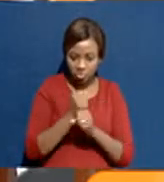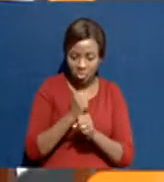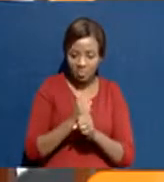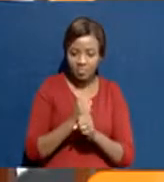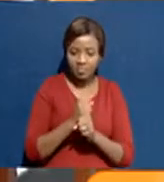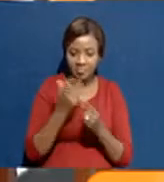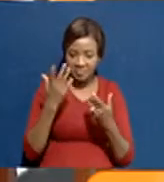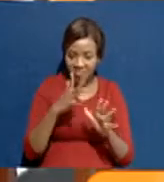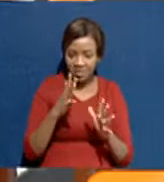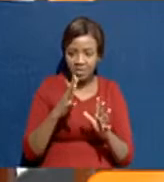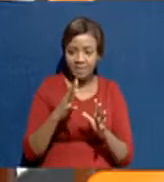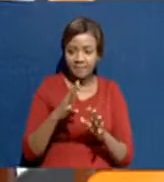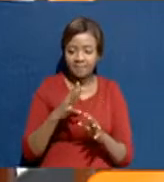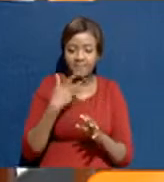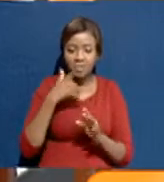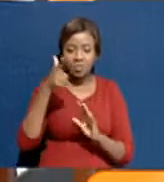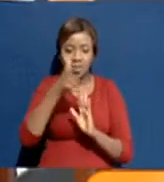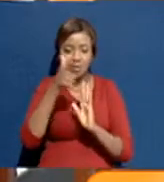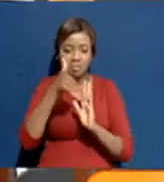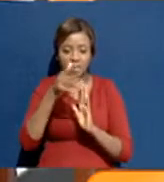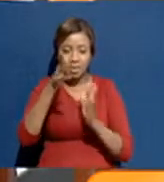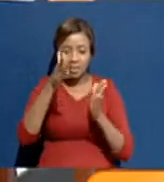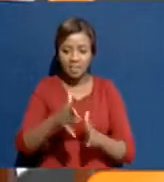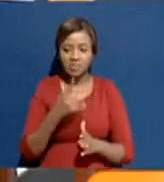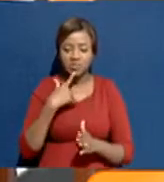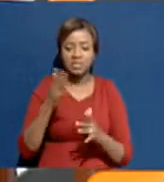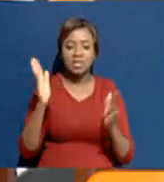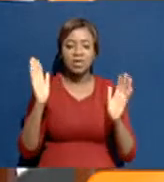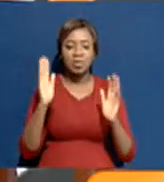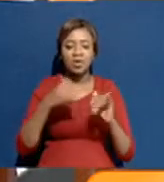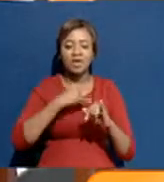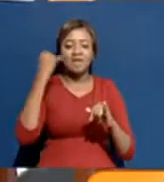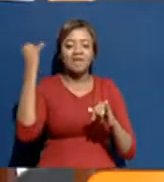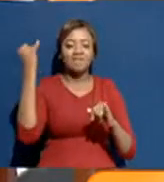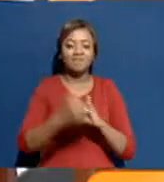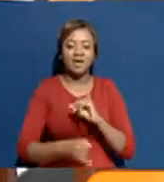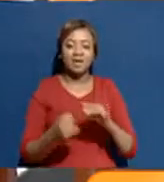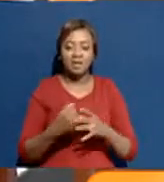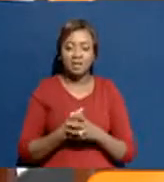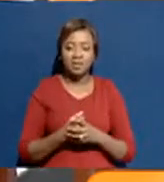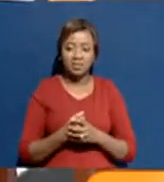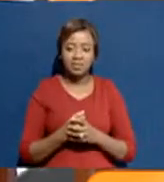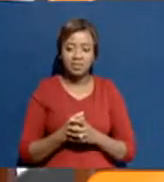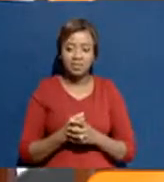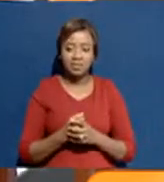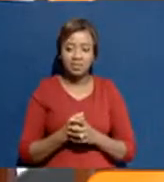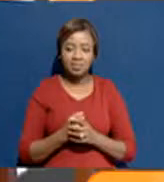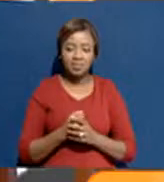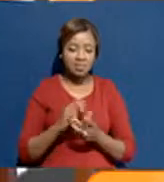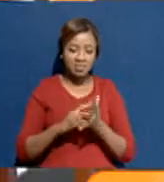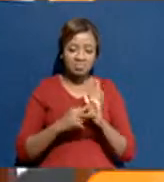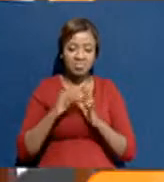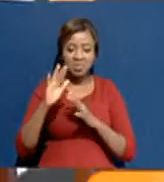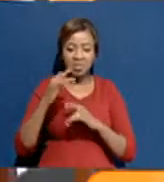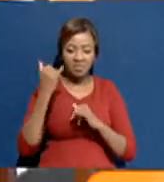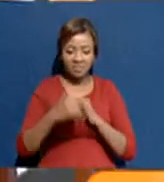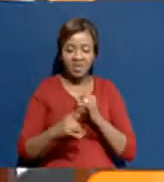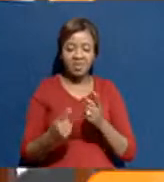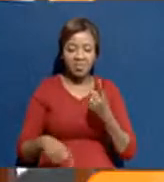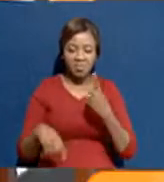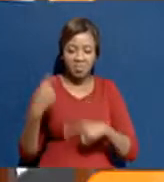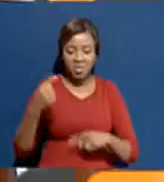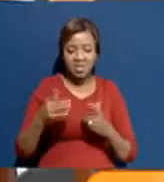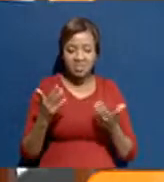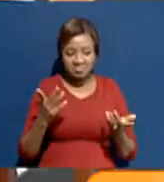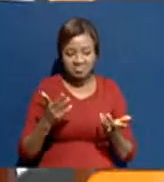the event is heard saying, "Finally," as if, you know, they have won something. And that again,